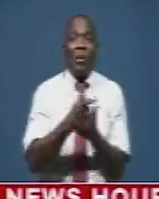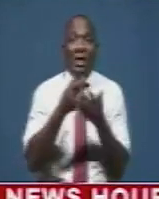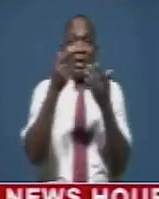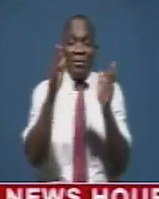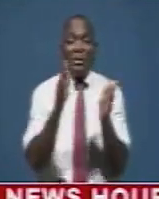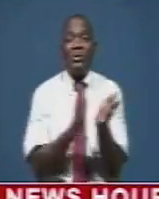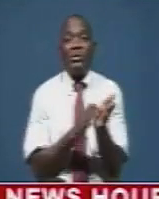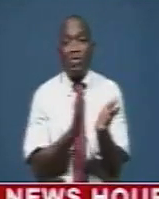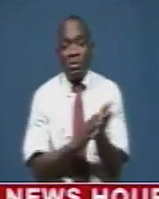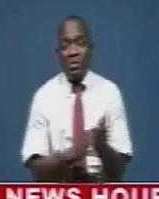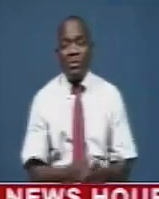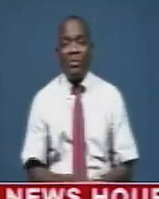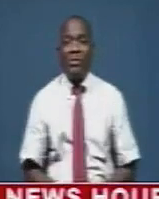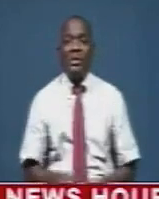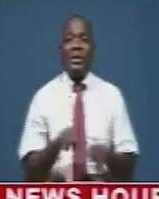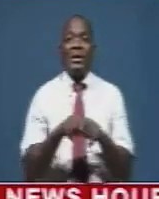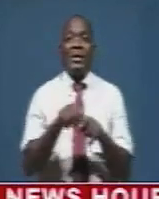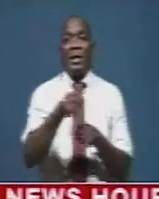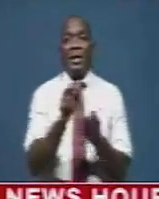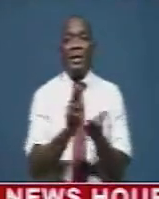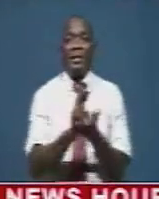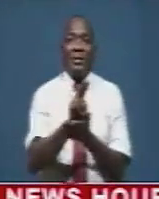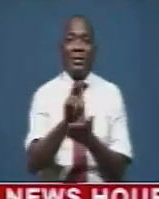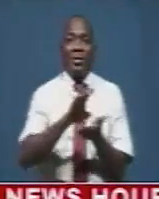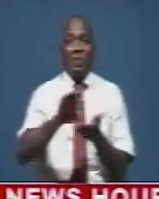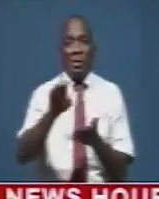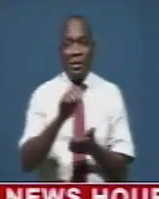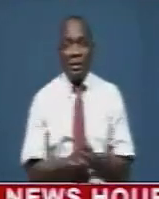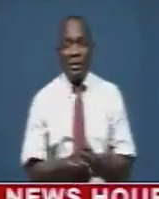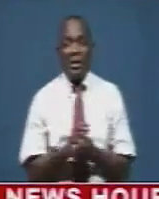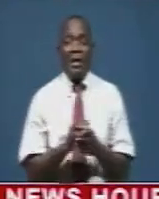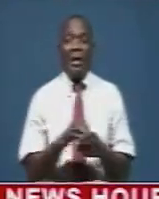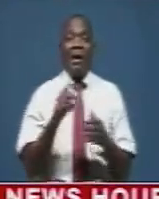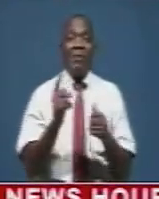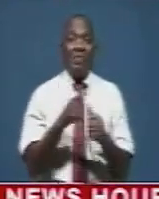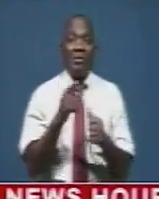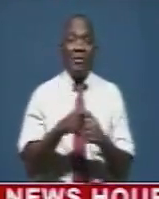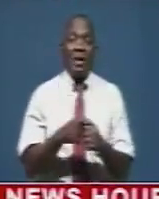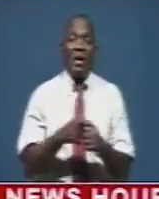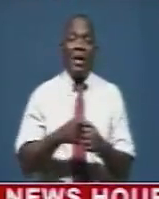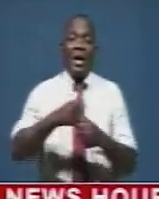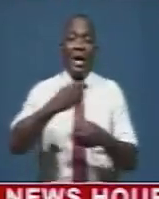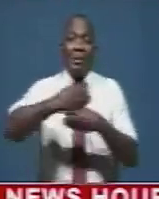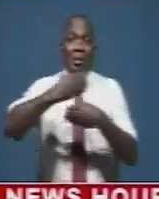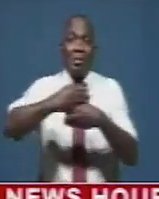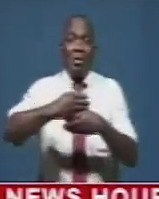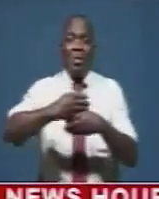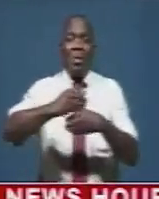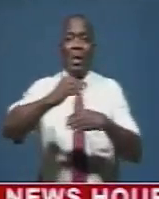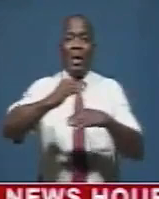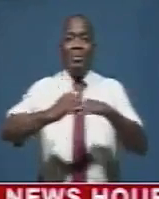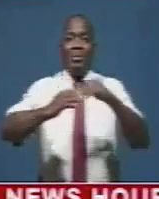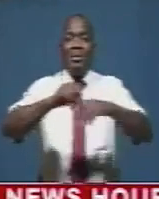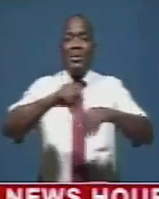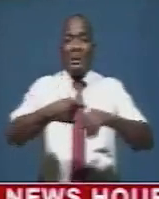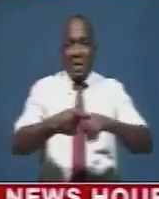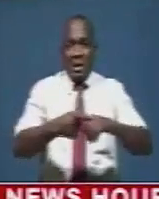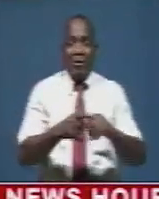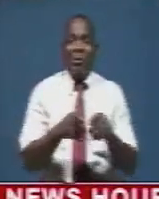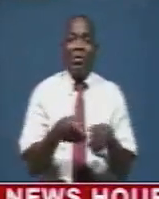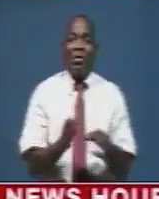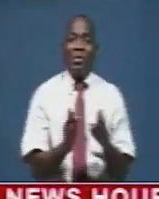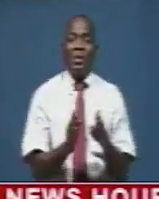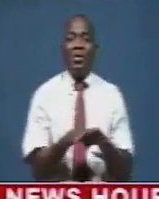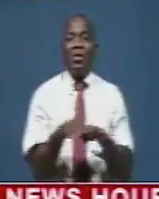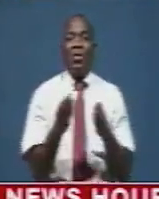schools, colleges, and universities. The laying of the foundation stone for the Foundry and Machine Tooling Center is setting the pace to